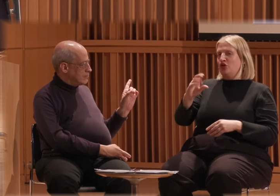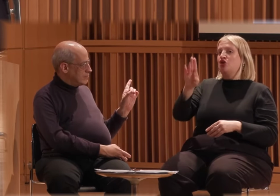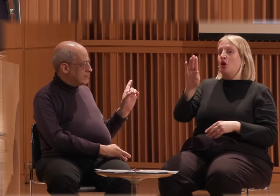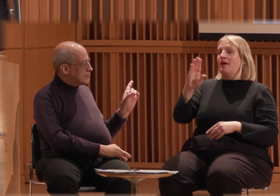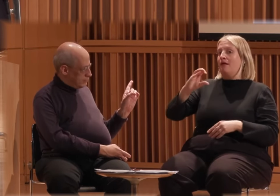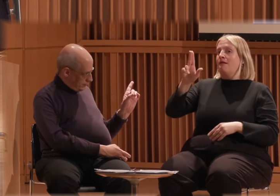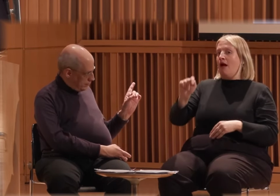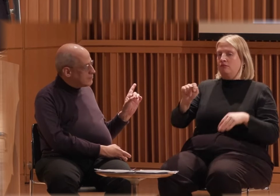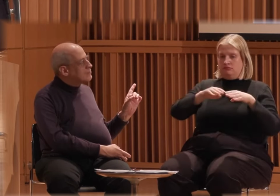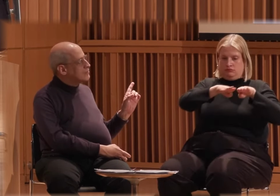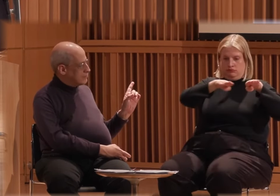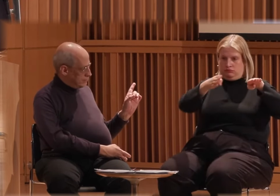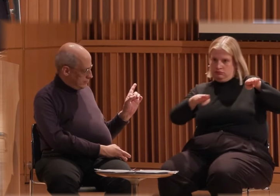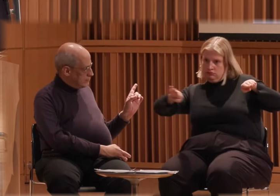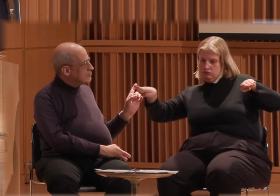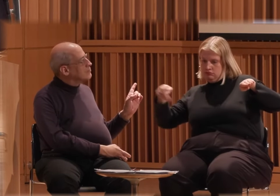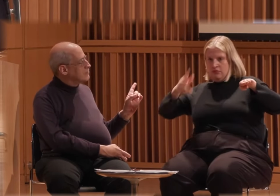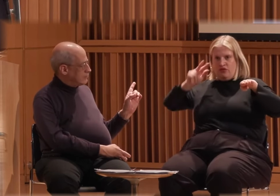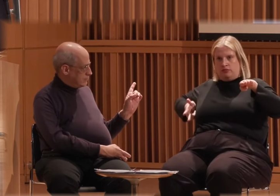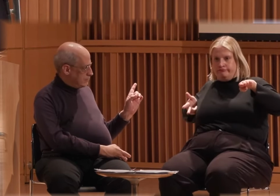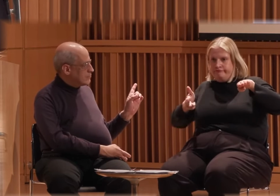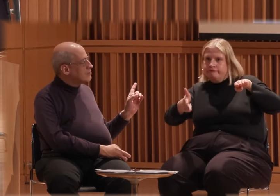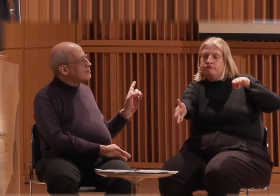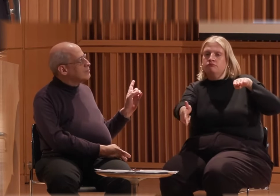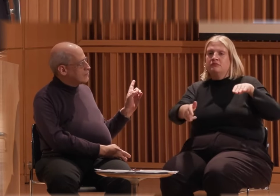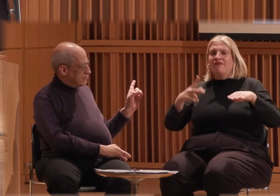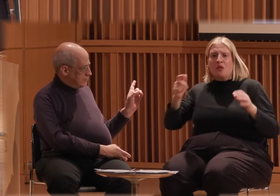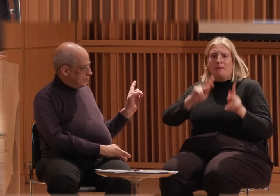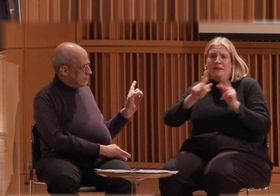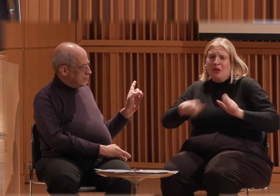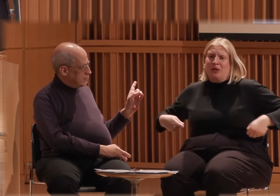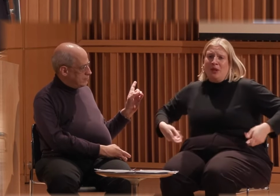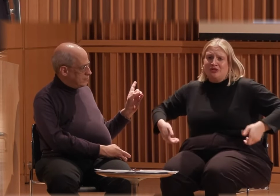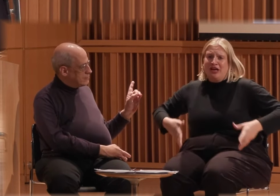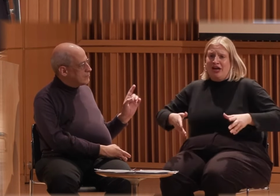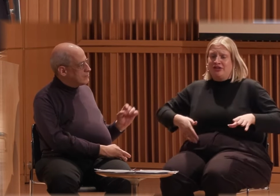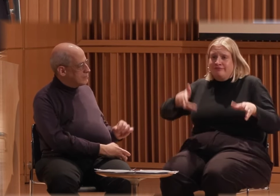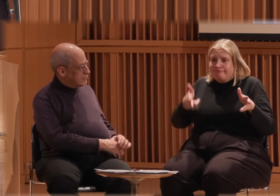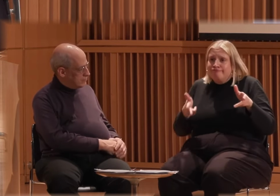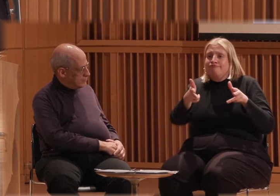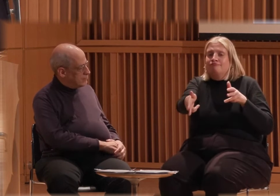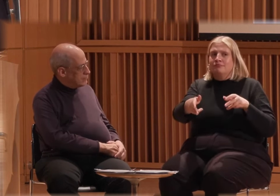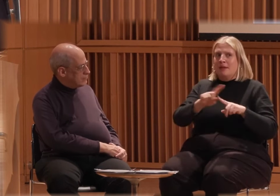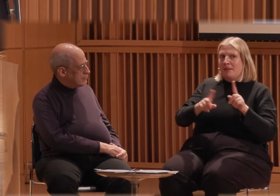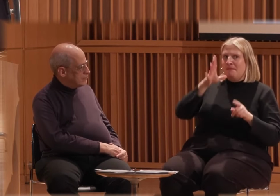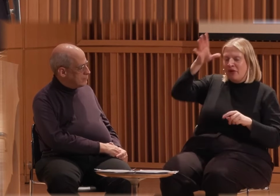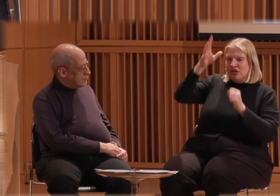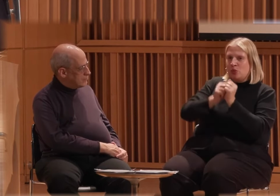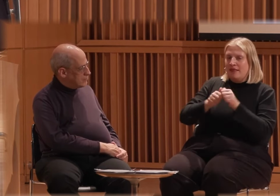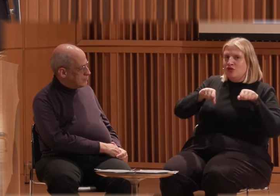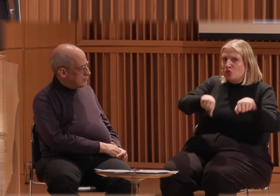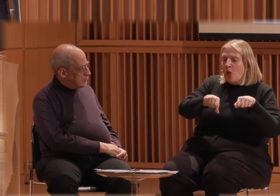of a curb. It's for folks in wheelchairs, but parents with strollers or people